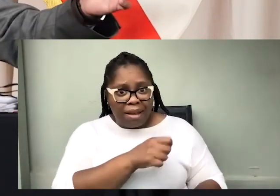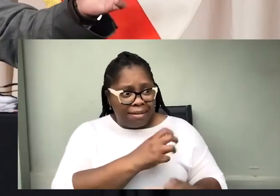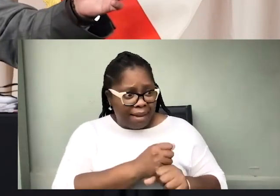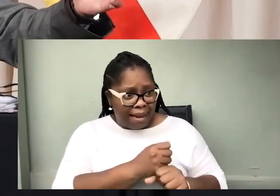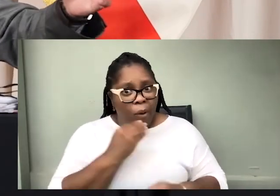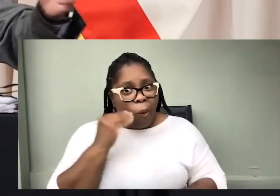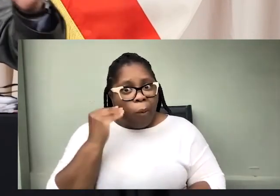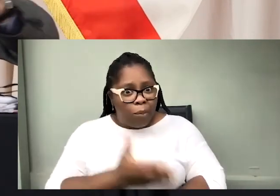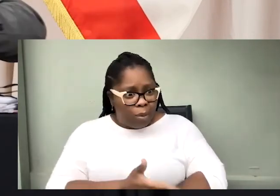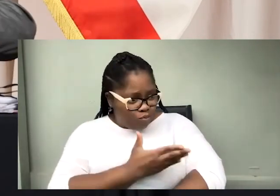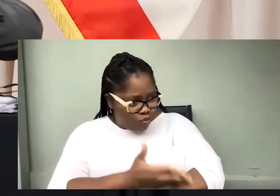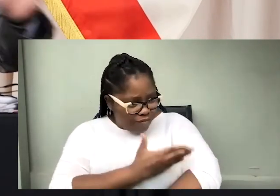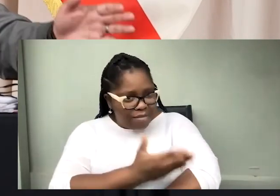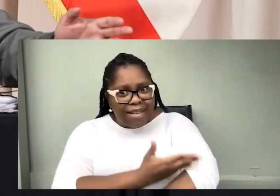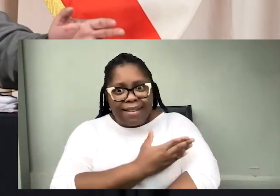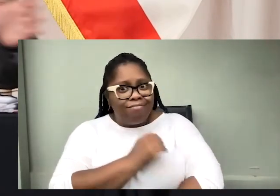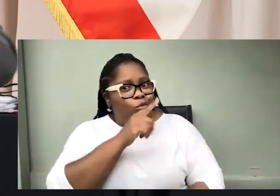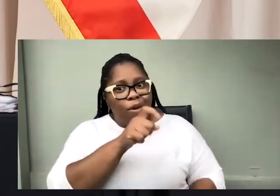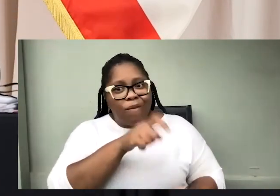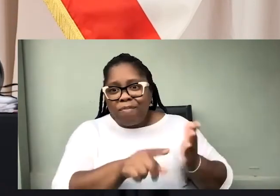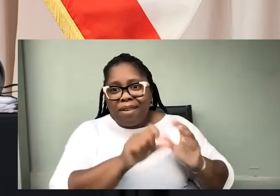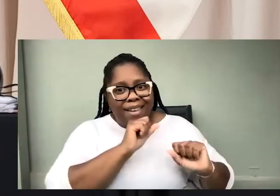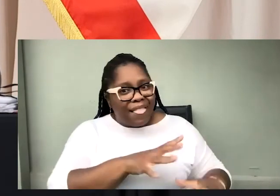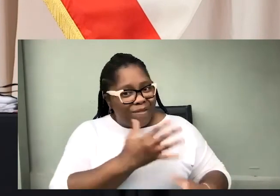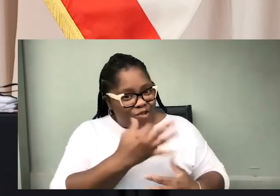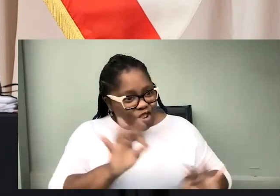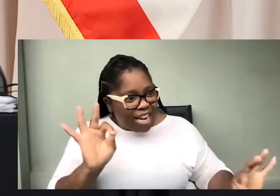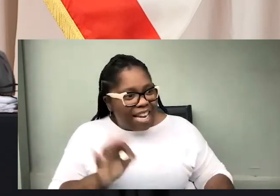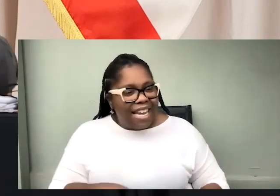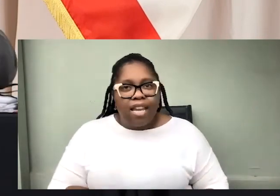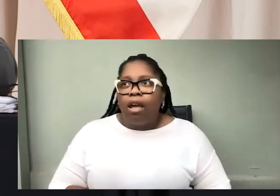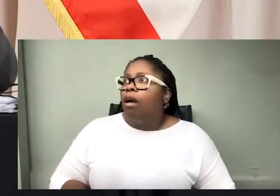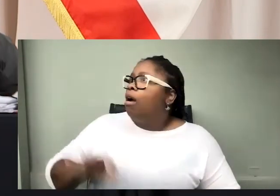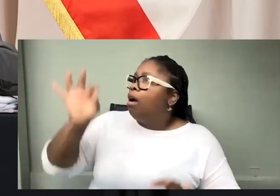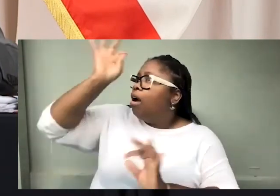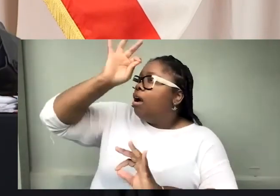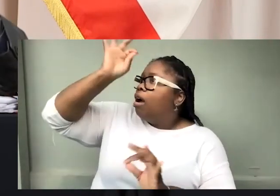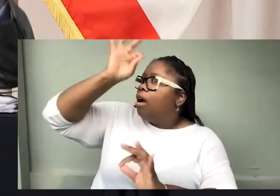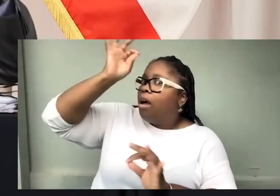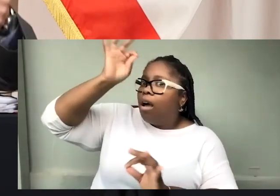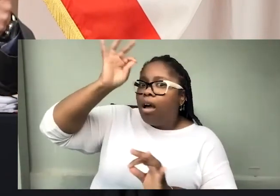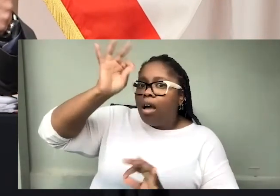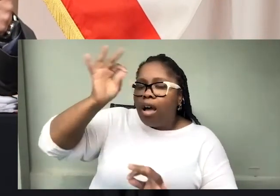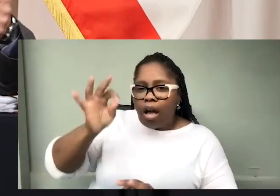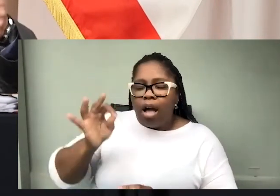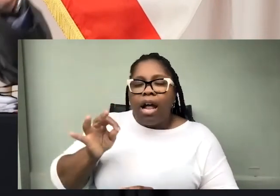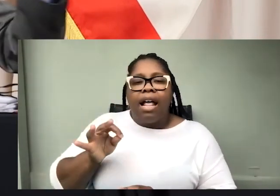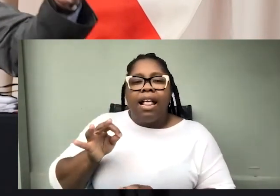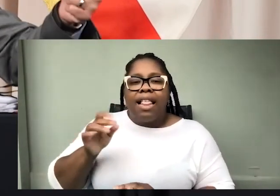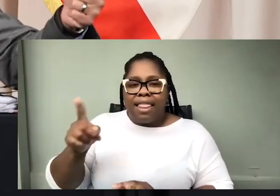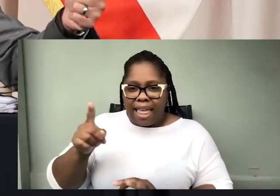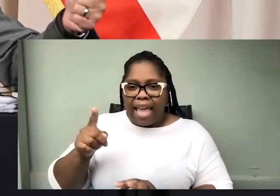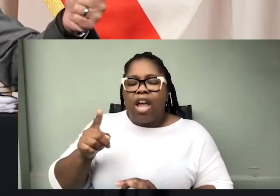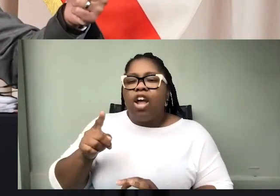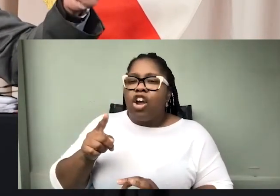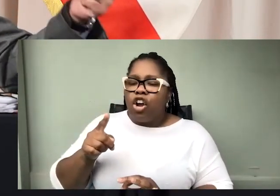home improvements, and you don't have to pay anything, it's free. And what they don't know is that they're actually rolling up a senior lien that is ahead of their taxes, and they could lose